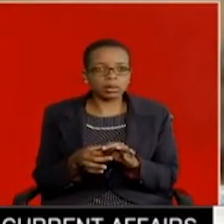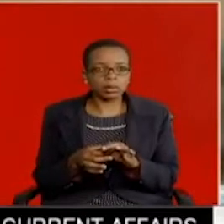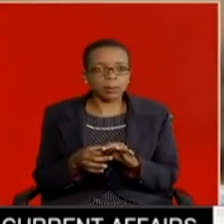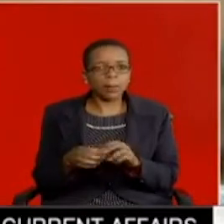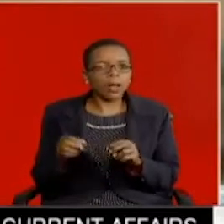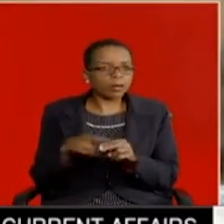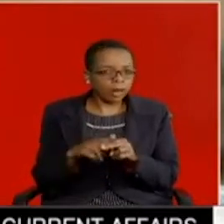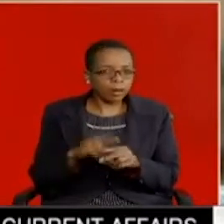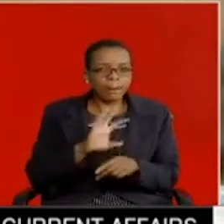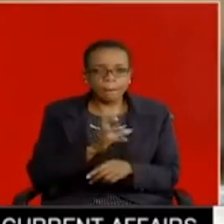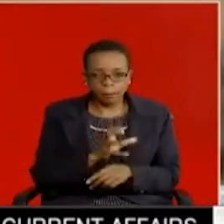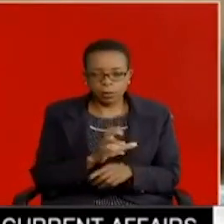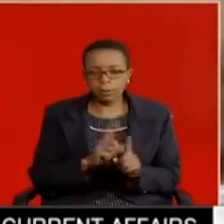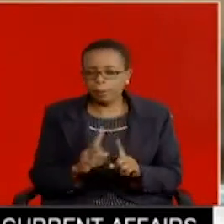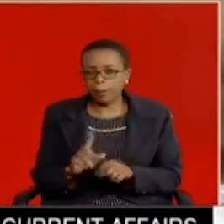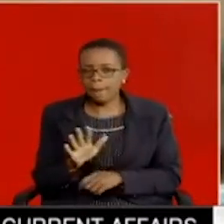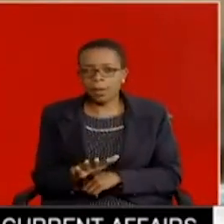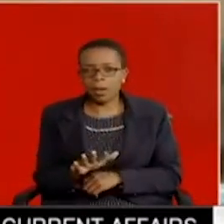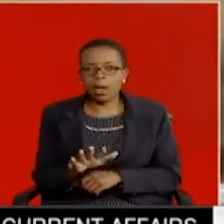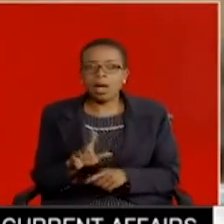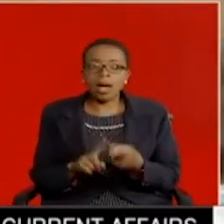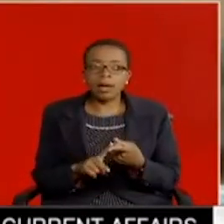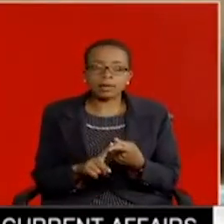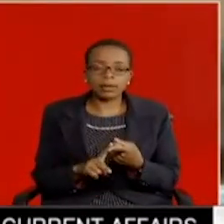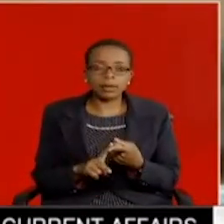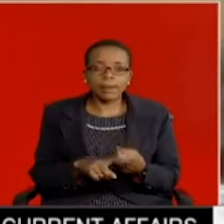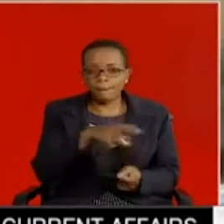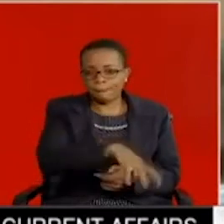training of provinces and districts,